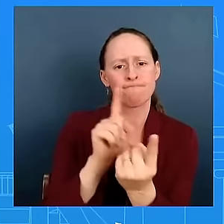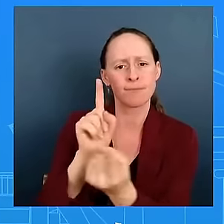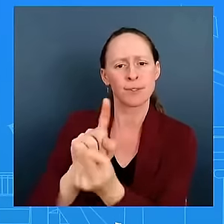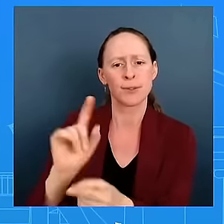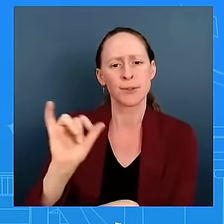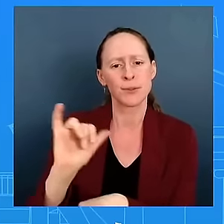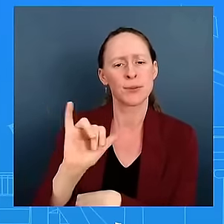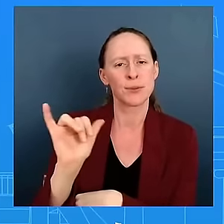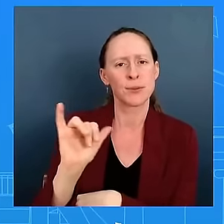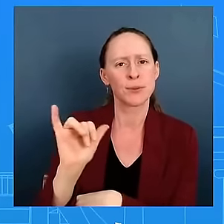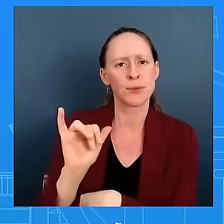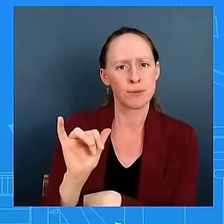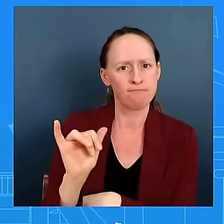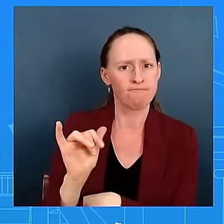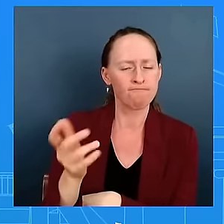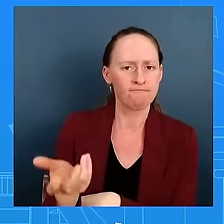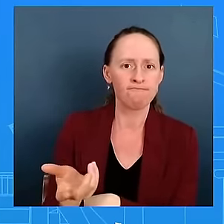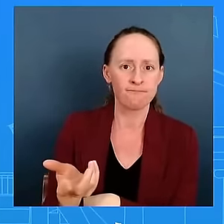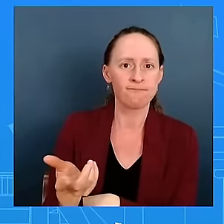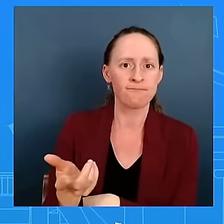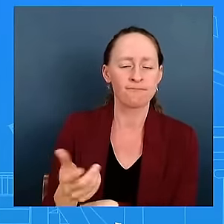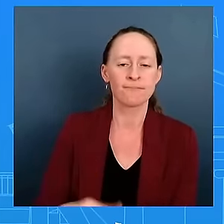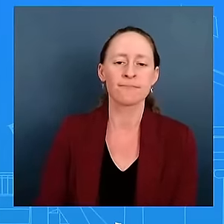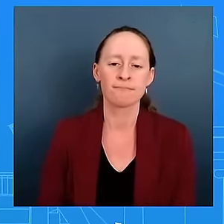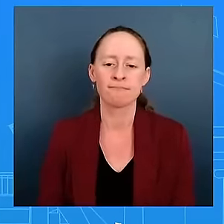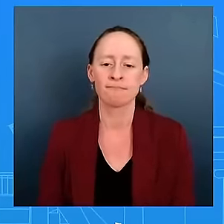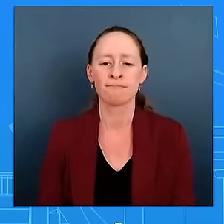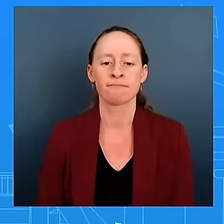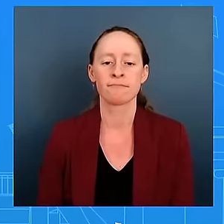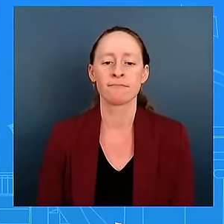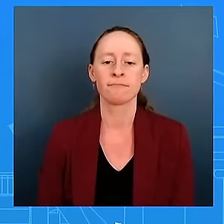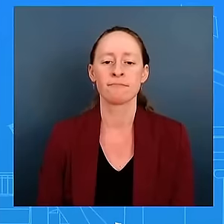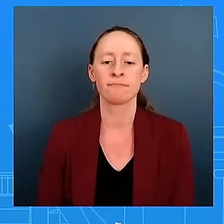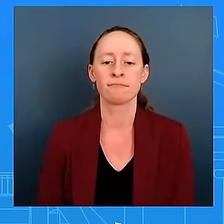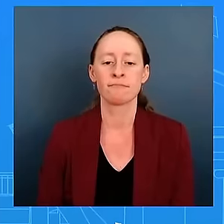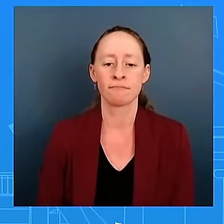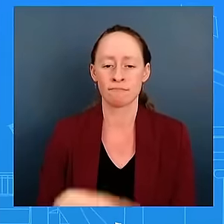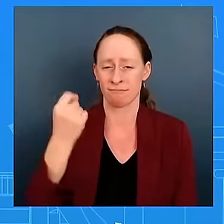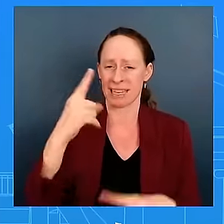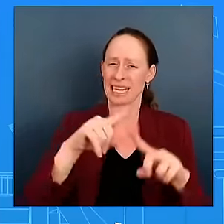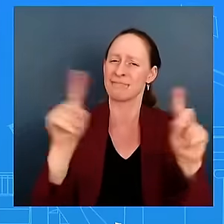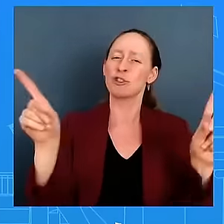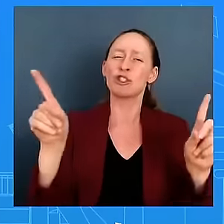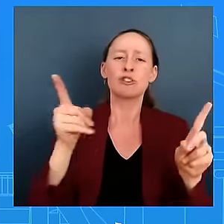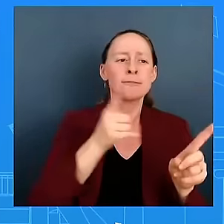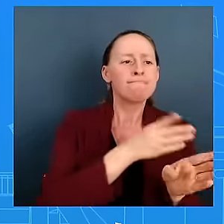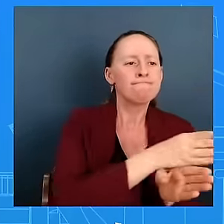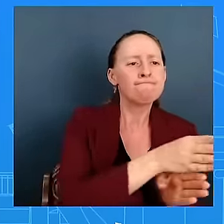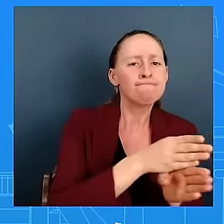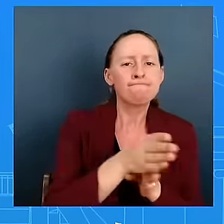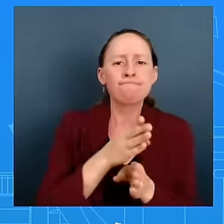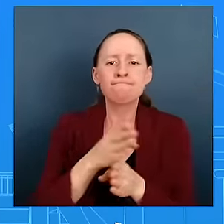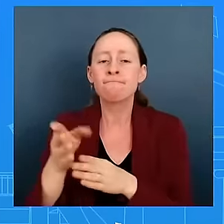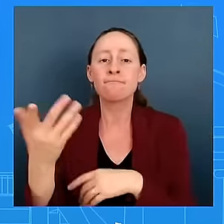unit. There tends to be dermatologists, from dermatologists to neurologists